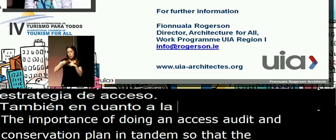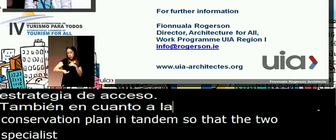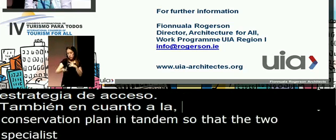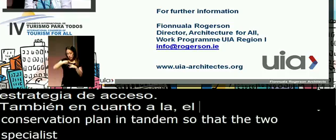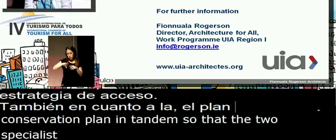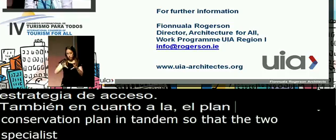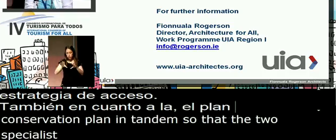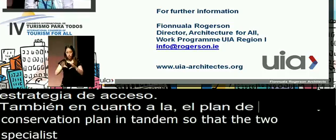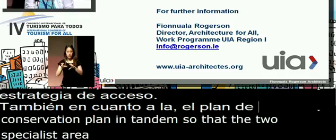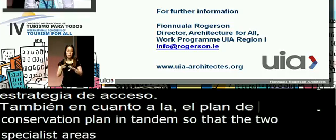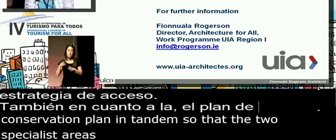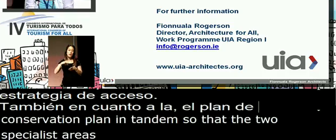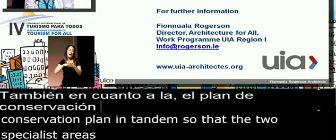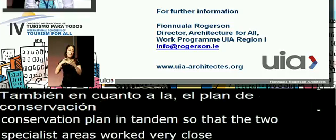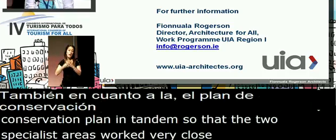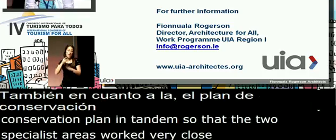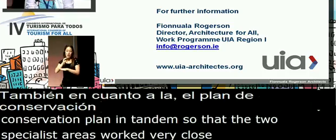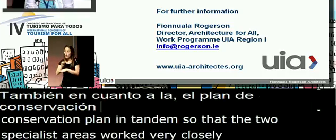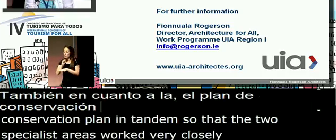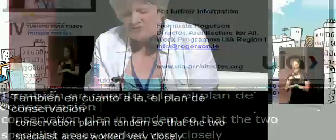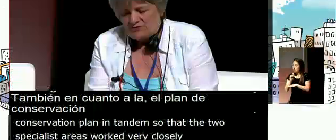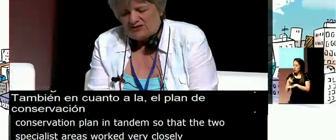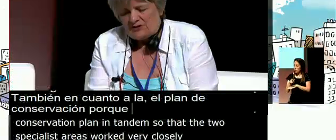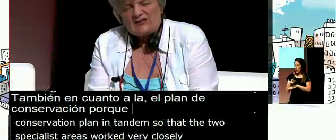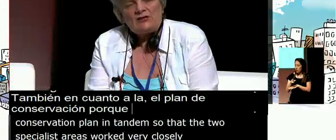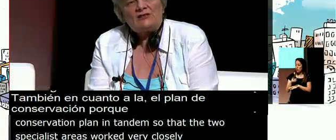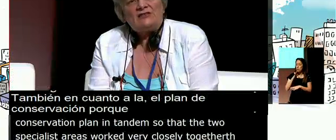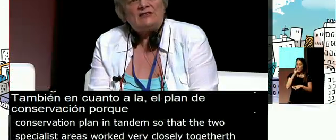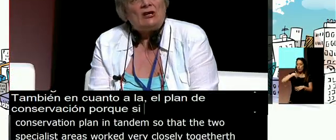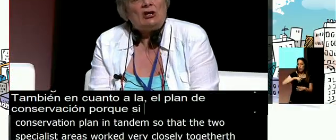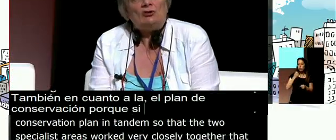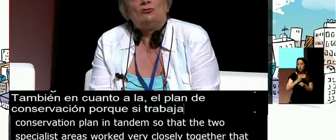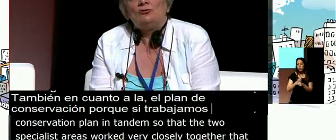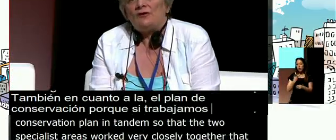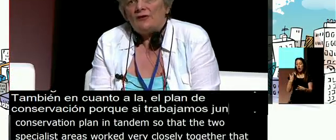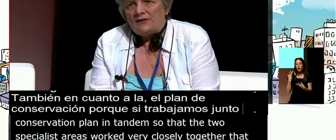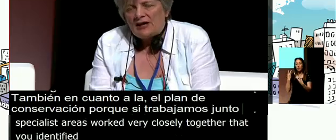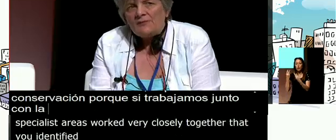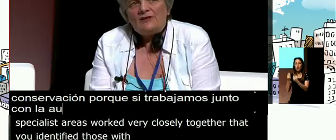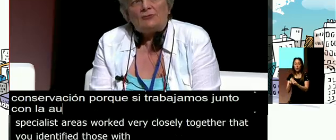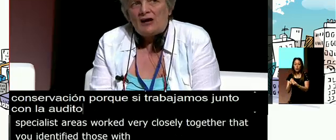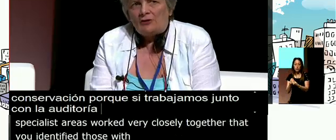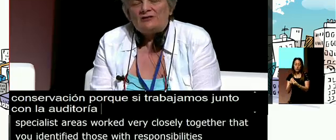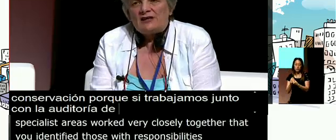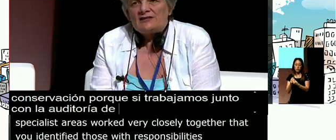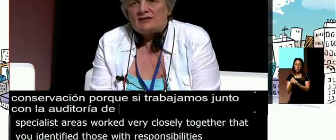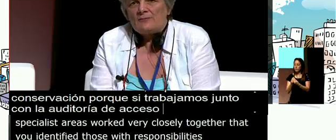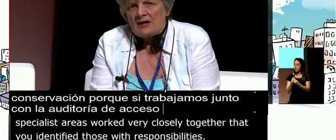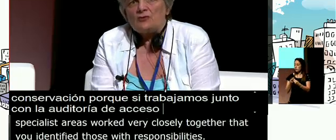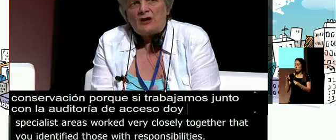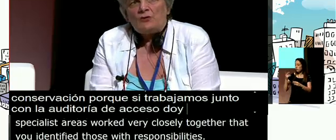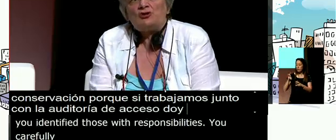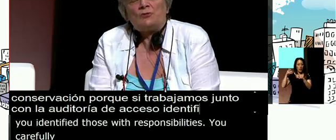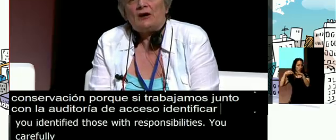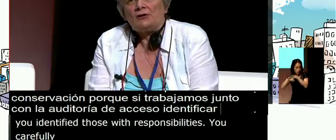closely together, that you identify those with responsibilities, you carefully prioritise, and the